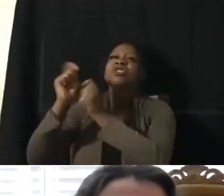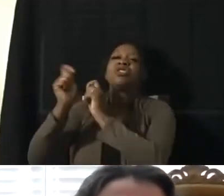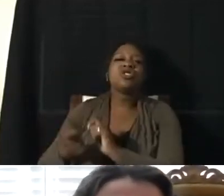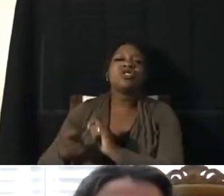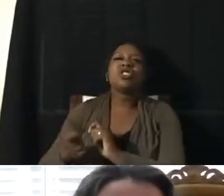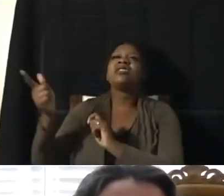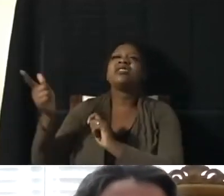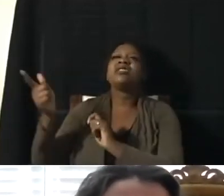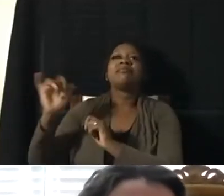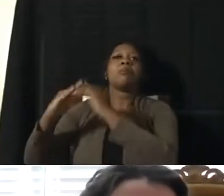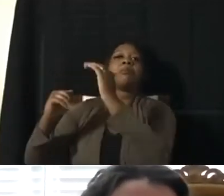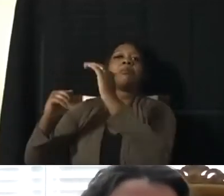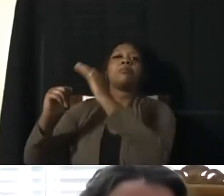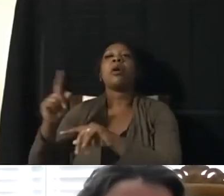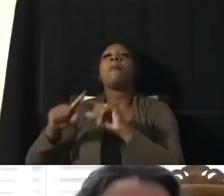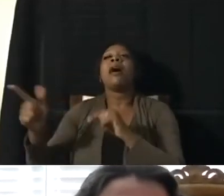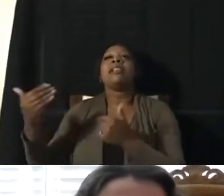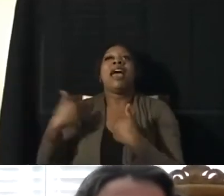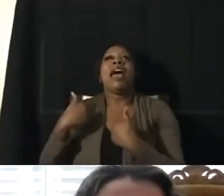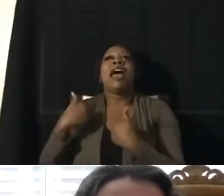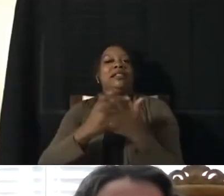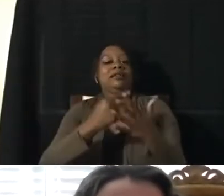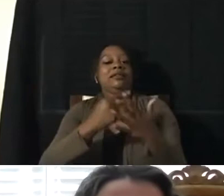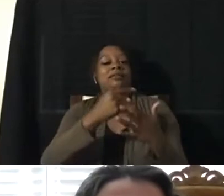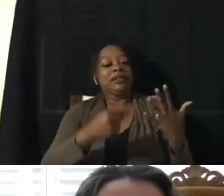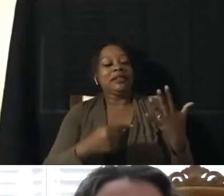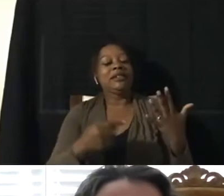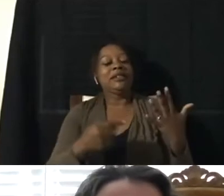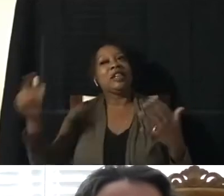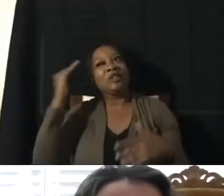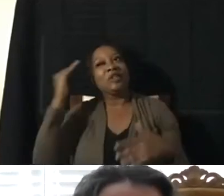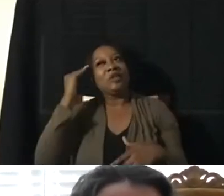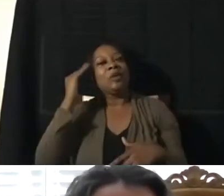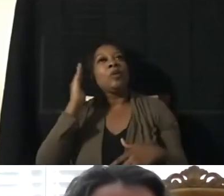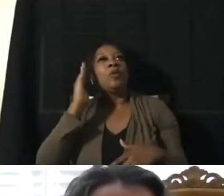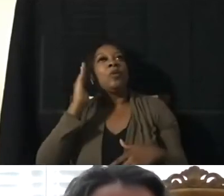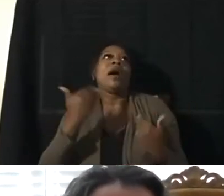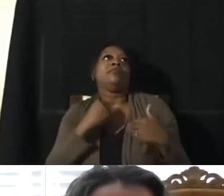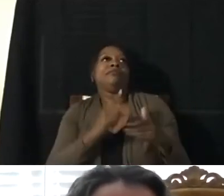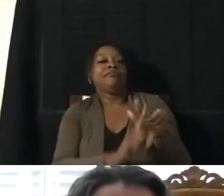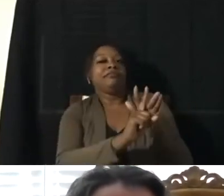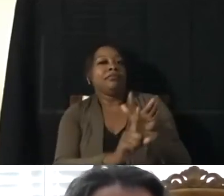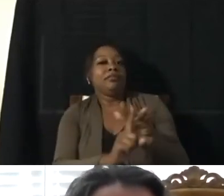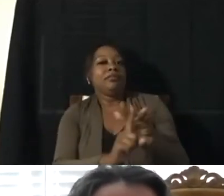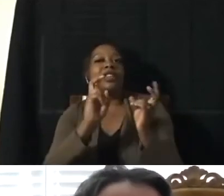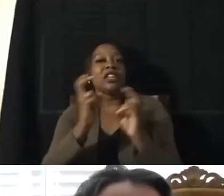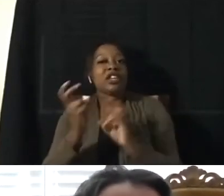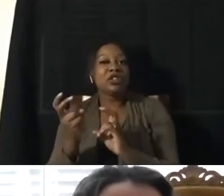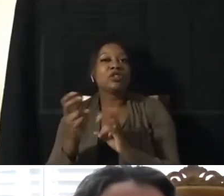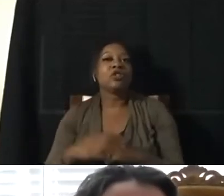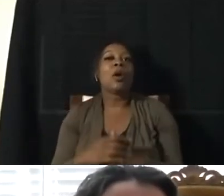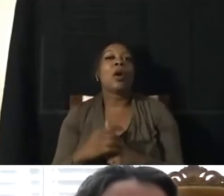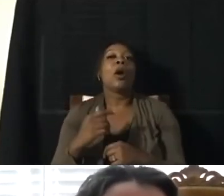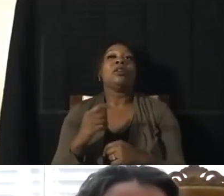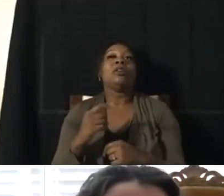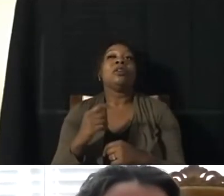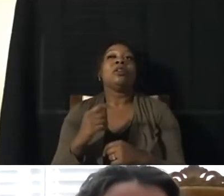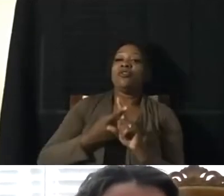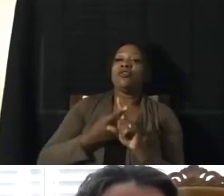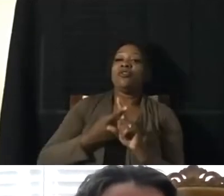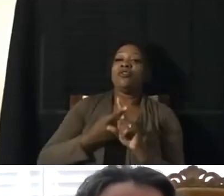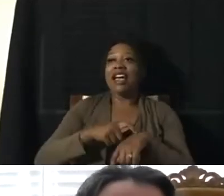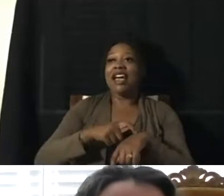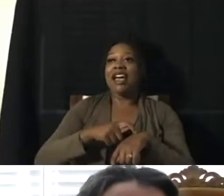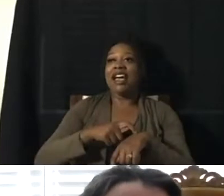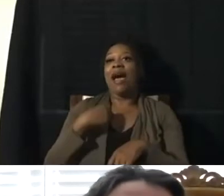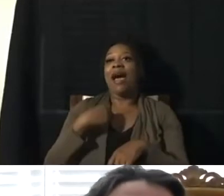didn't know were going to be troubling, and you know, I definitely was afraid to mention it. And the first time I really needed to ask a question, I